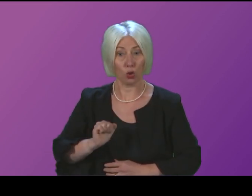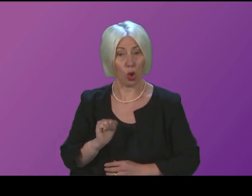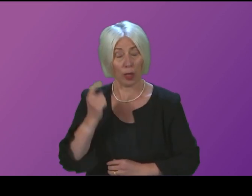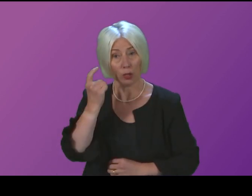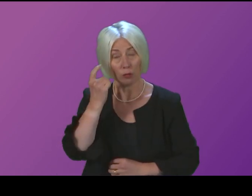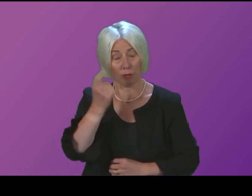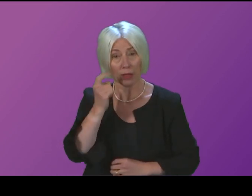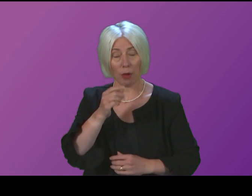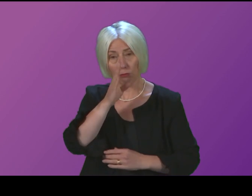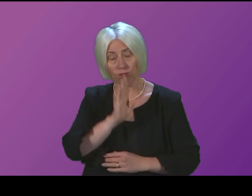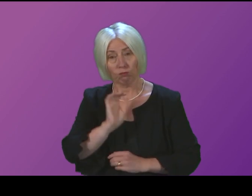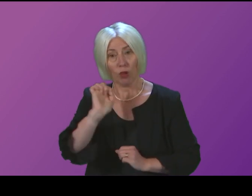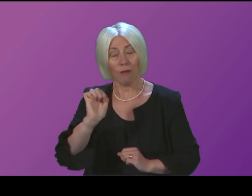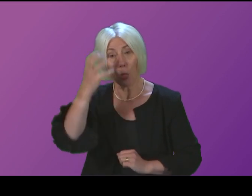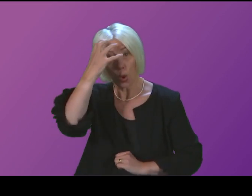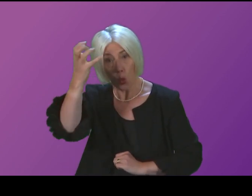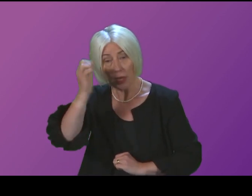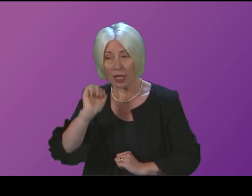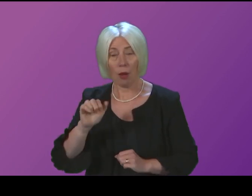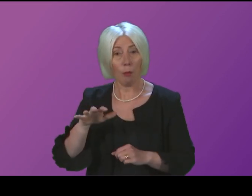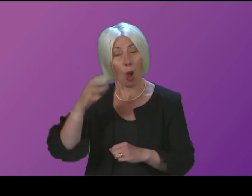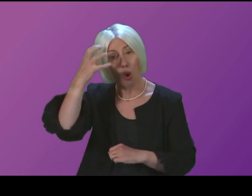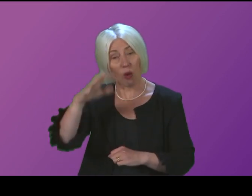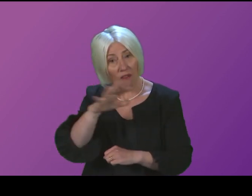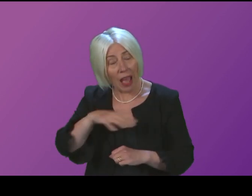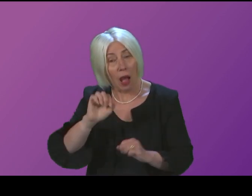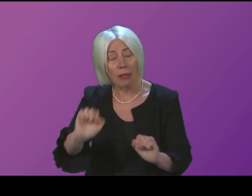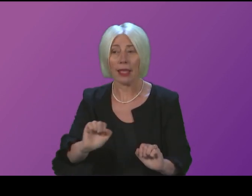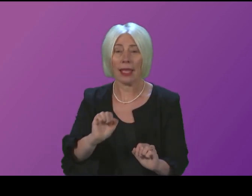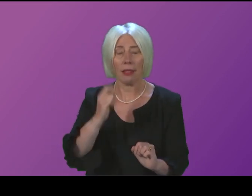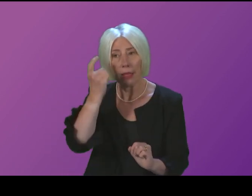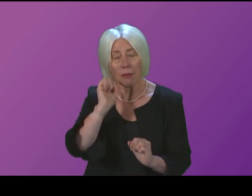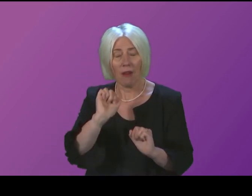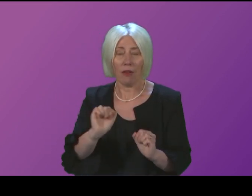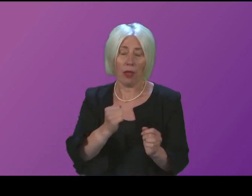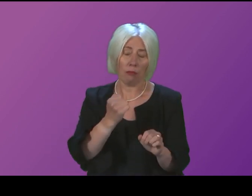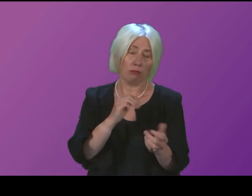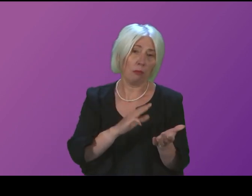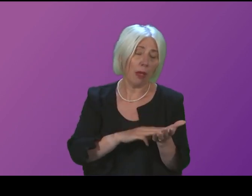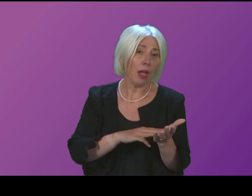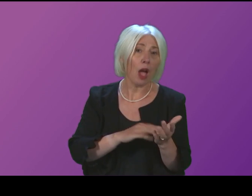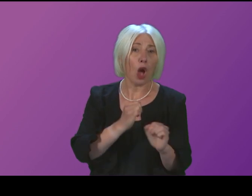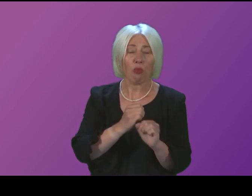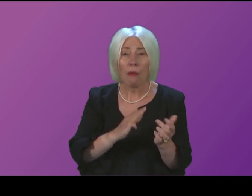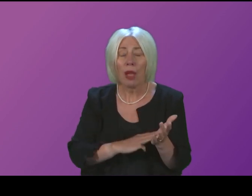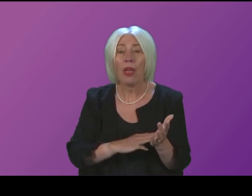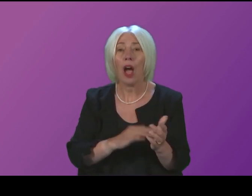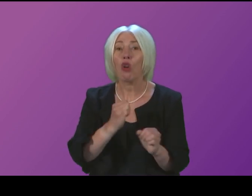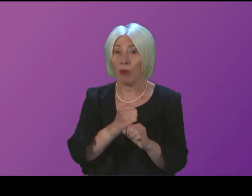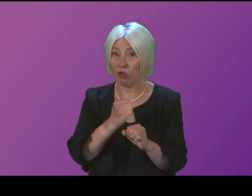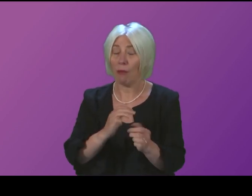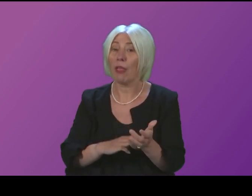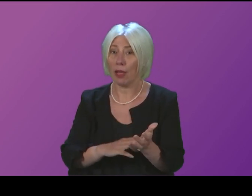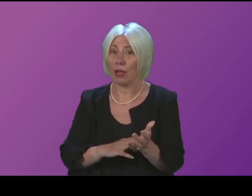Queen, the royal family's is for their beloved mother, grandmother and great-grandmother. Today, on behalf of